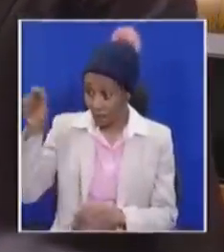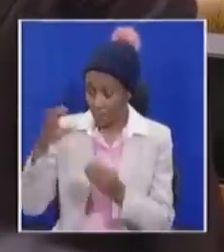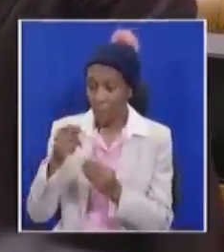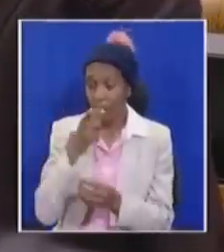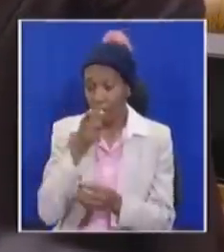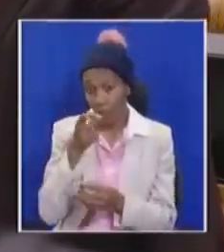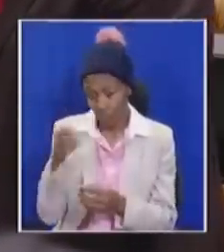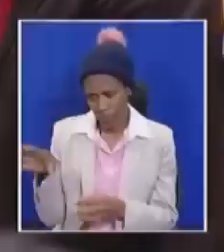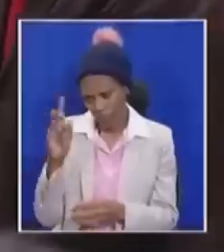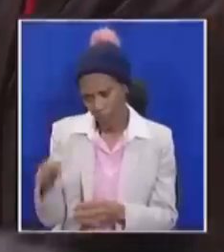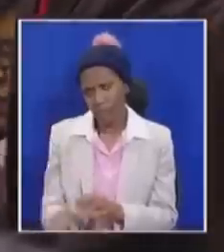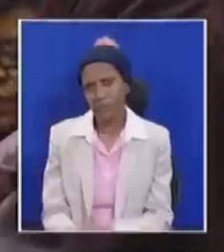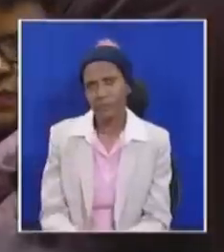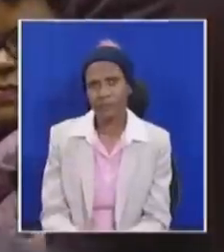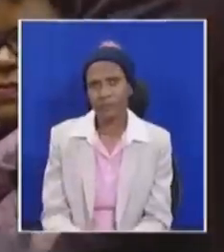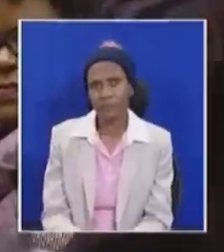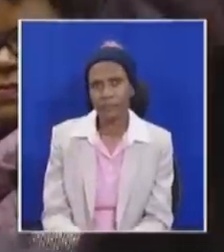the manner it was couched. Yes.